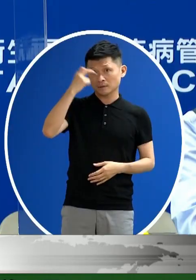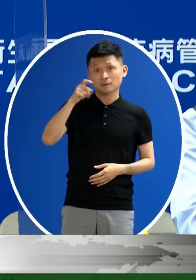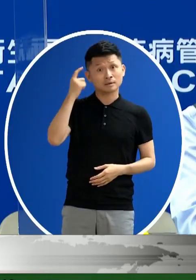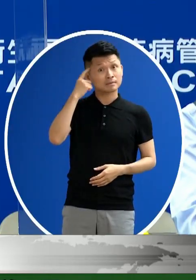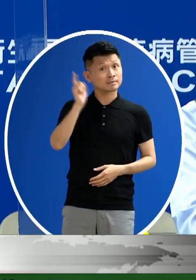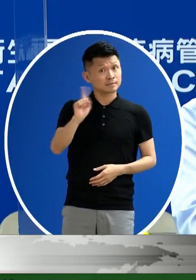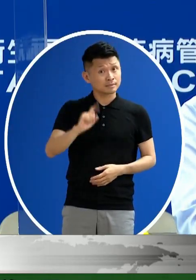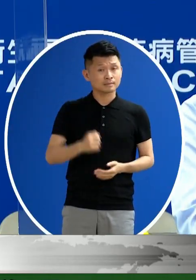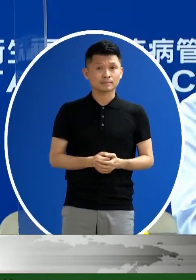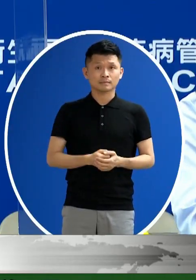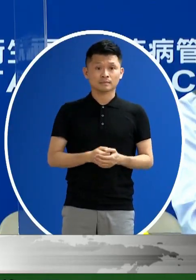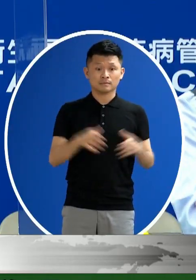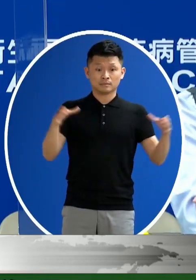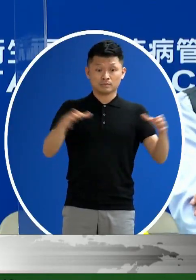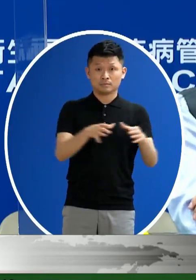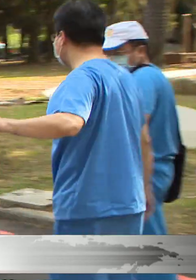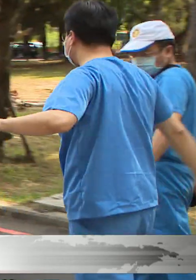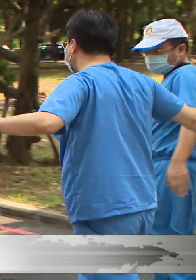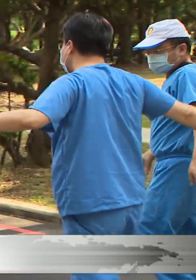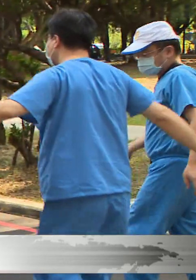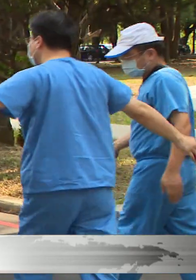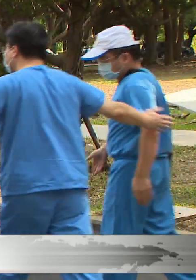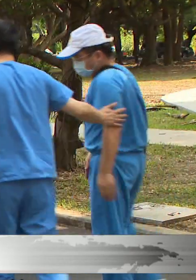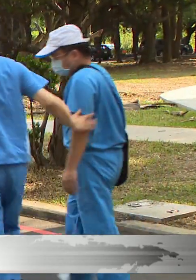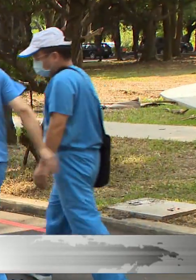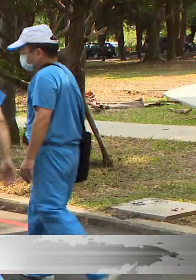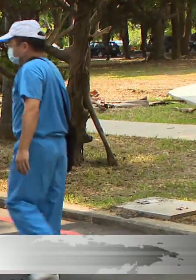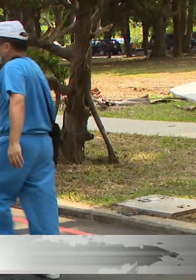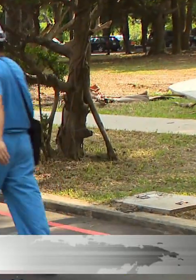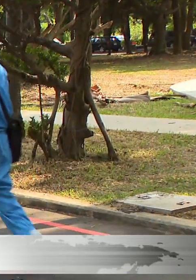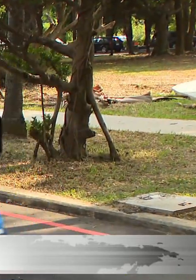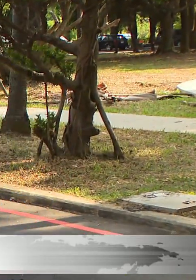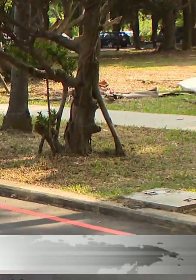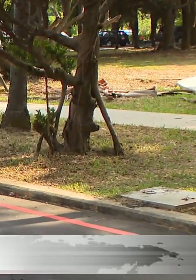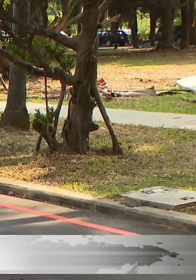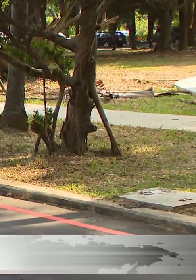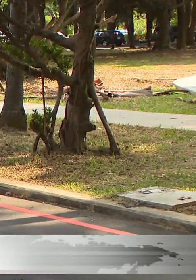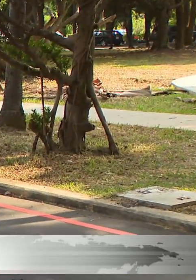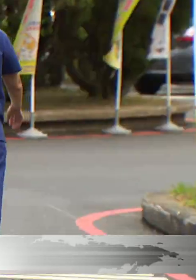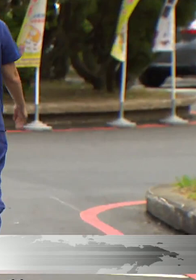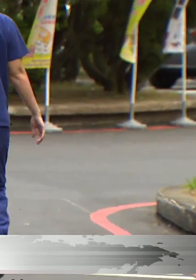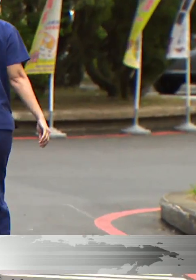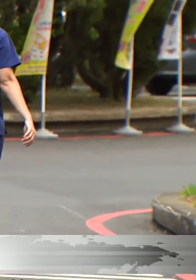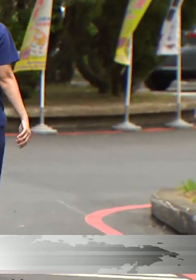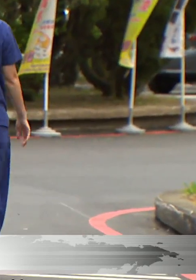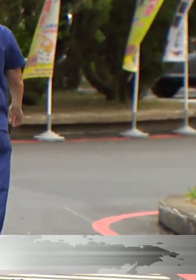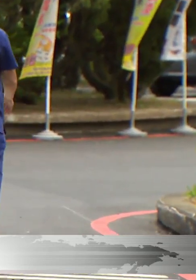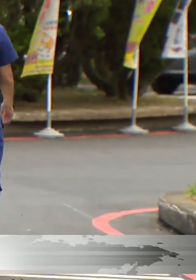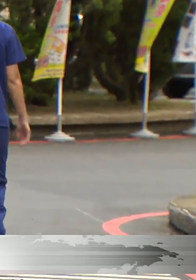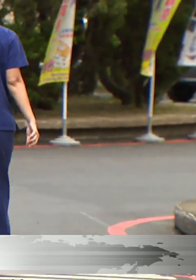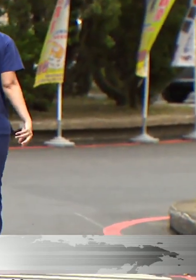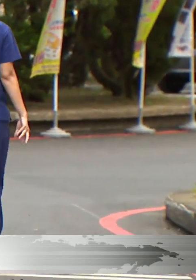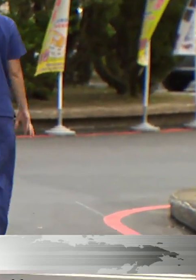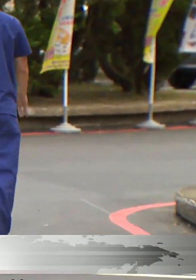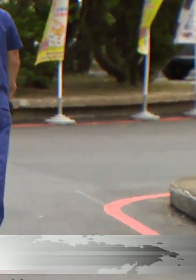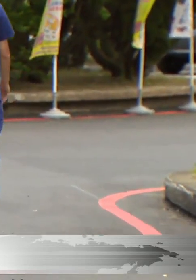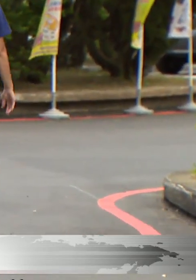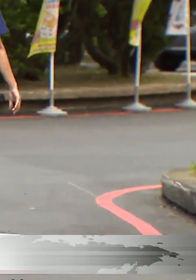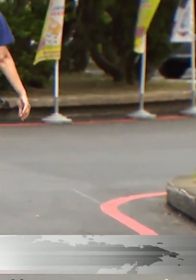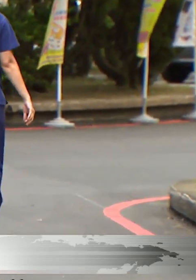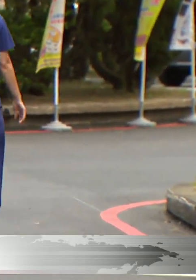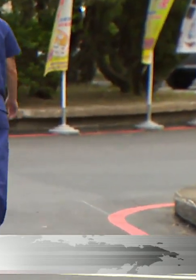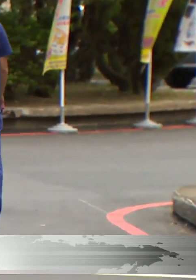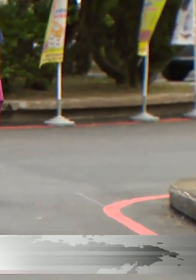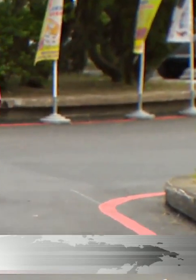be subject to 14 days of isolation. The isolation rules mean more than 500 people will be sent to centralized quarantine centers.